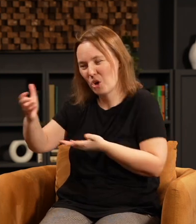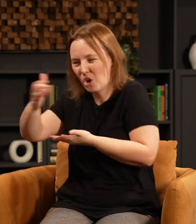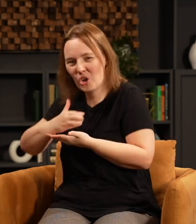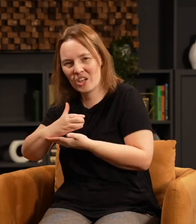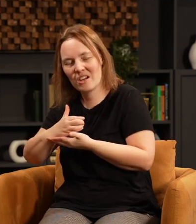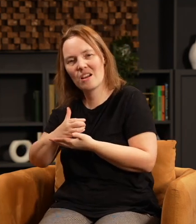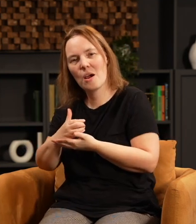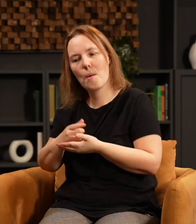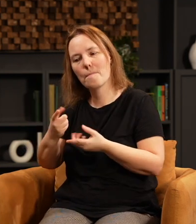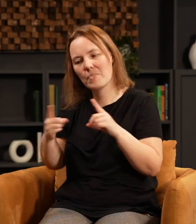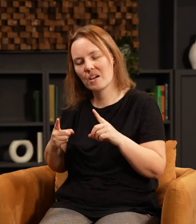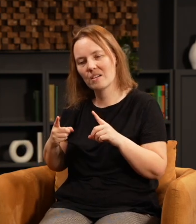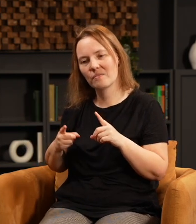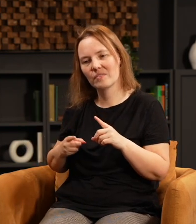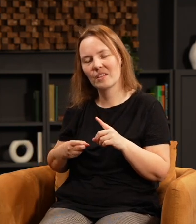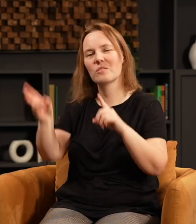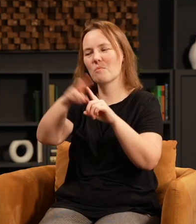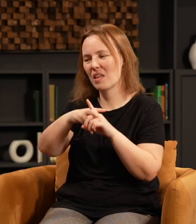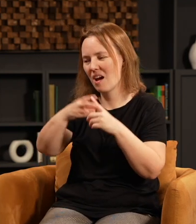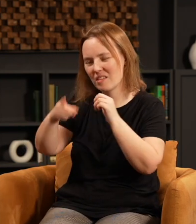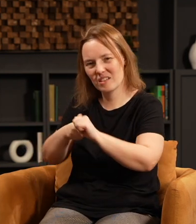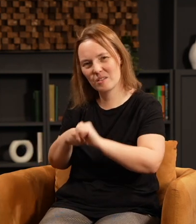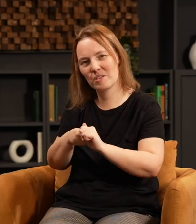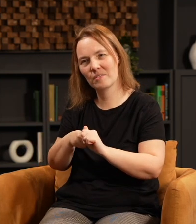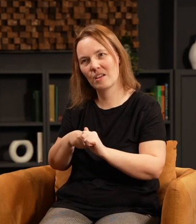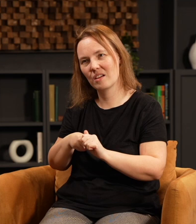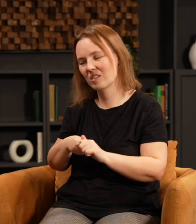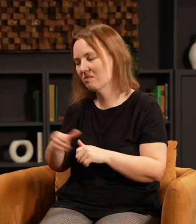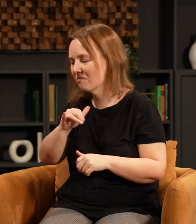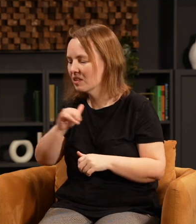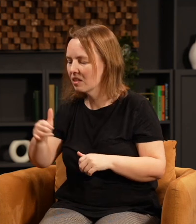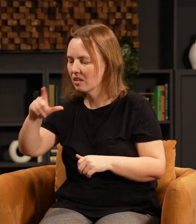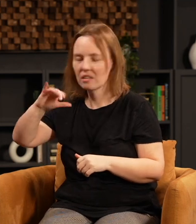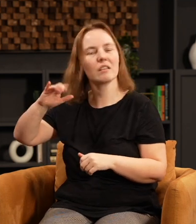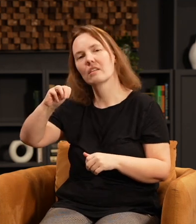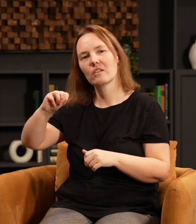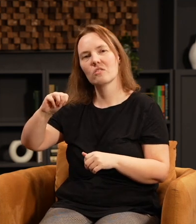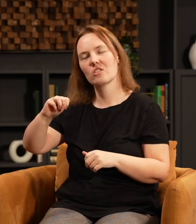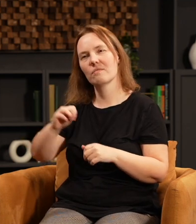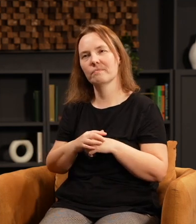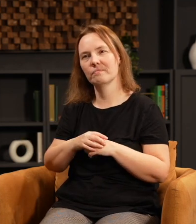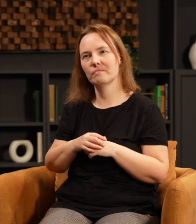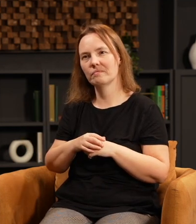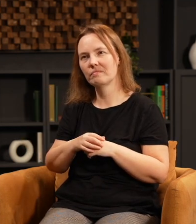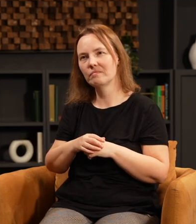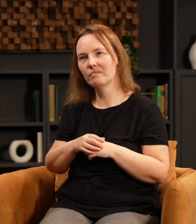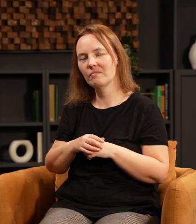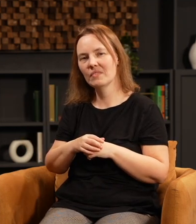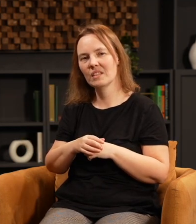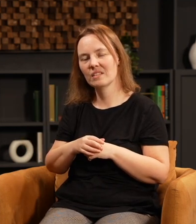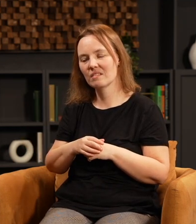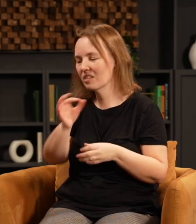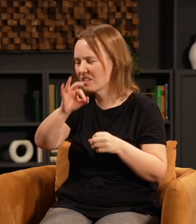apply the disciplines, like just like going to a spiritual gym, you're saying, how are you going to fit the gym in this sermon? It's like a spiritual gym, though. You